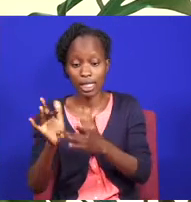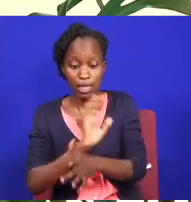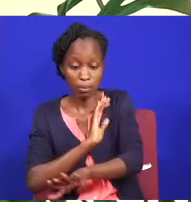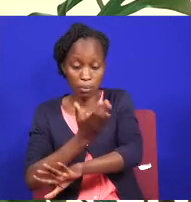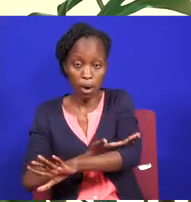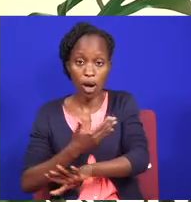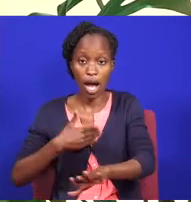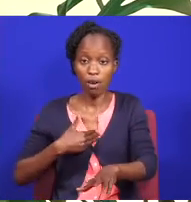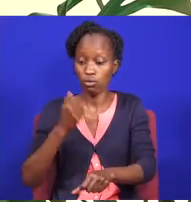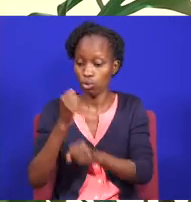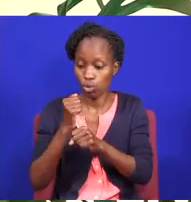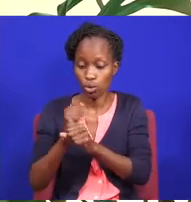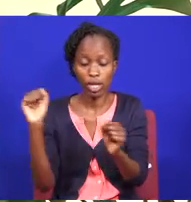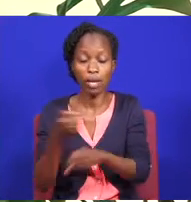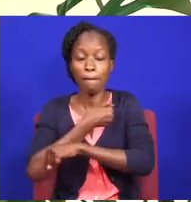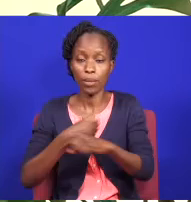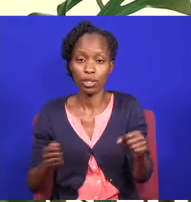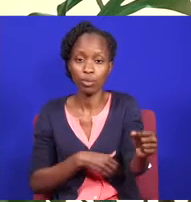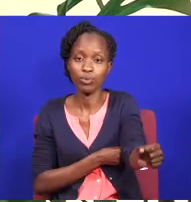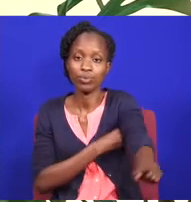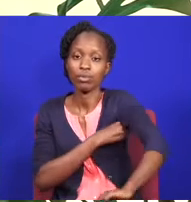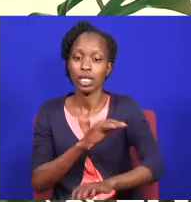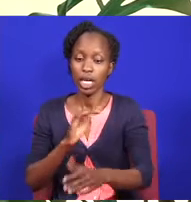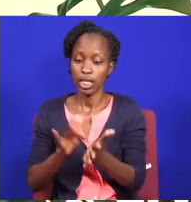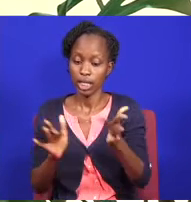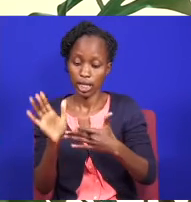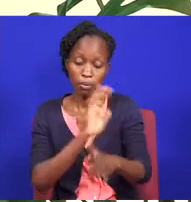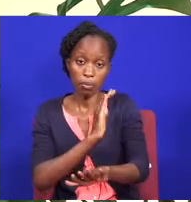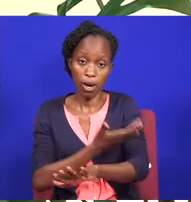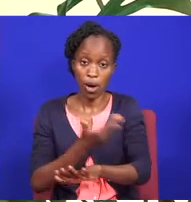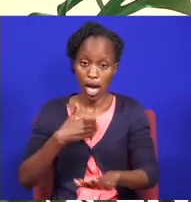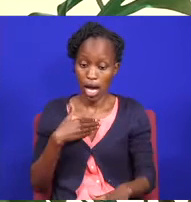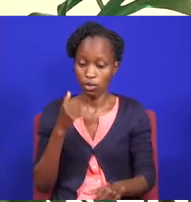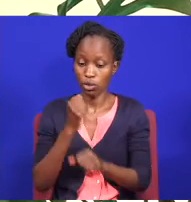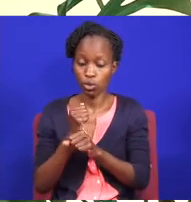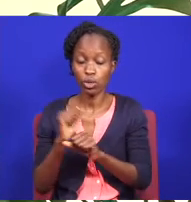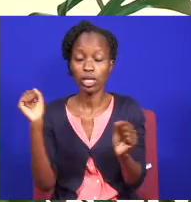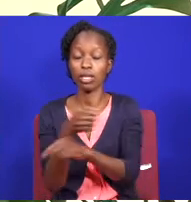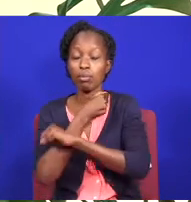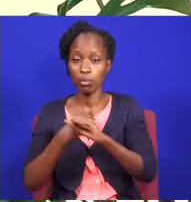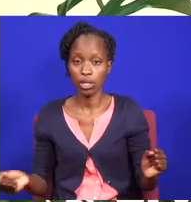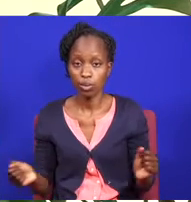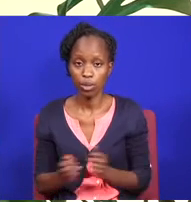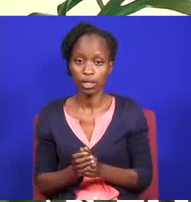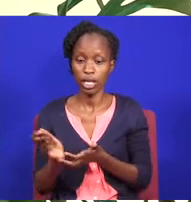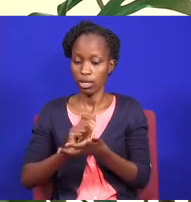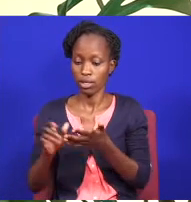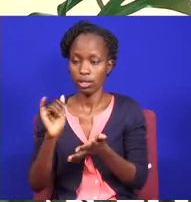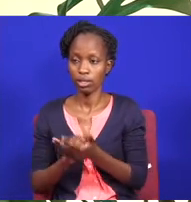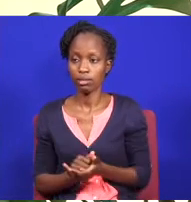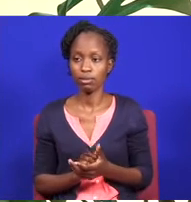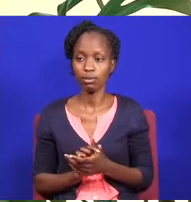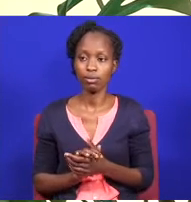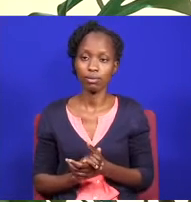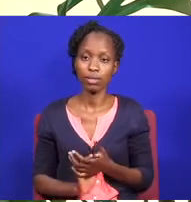the impossible. Jesus has power to do the impossible. Write that on your notebook. And